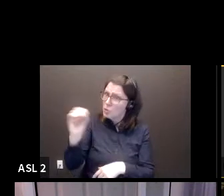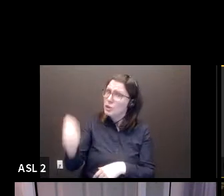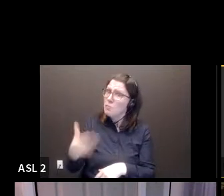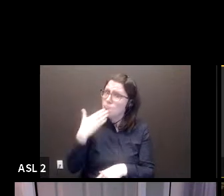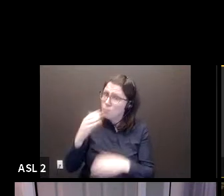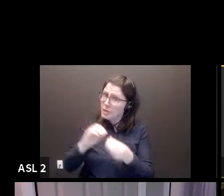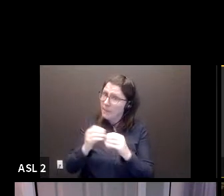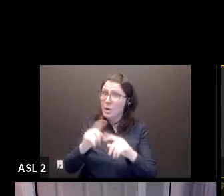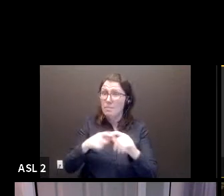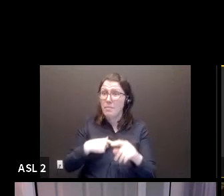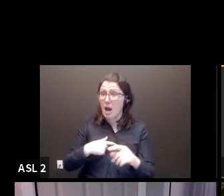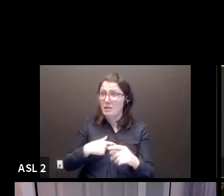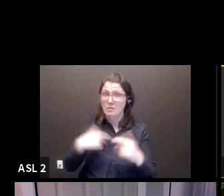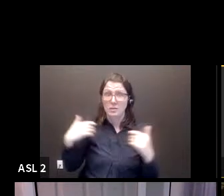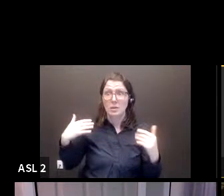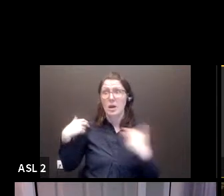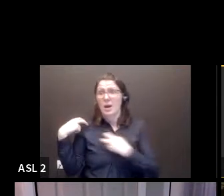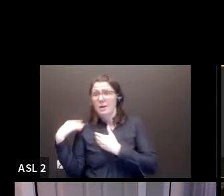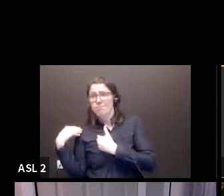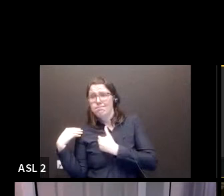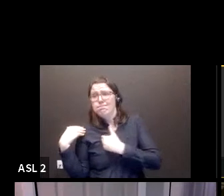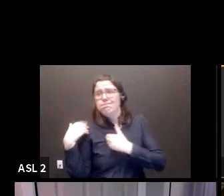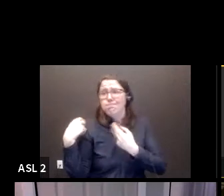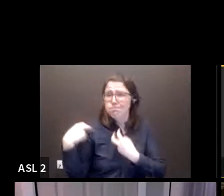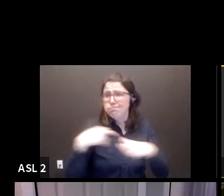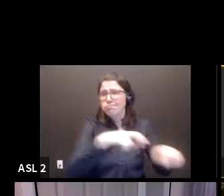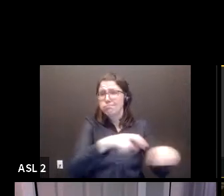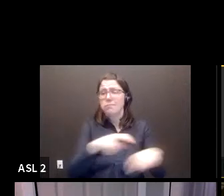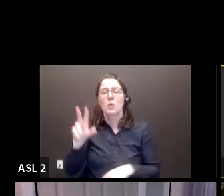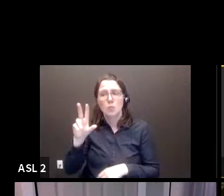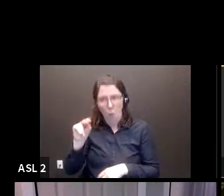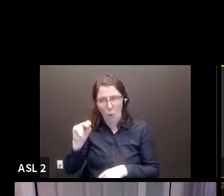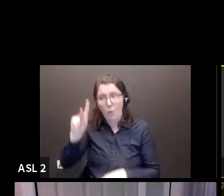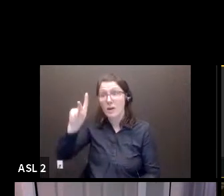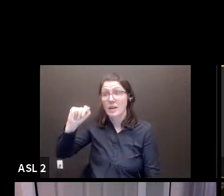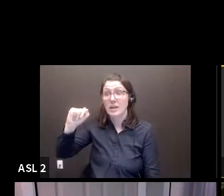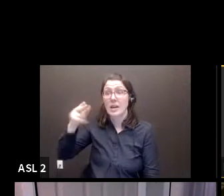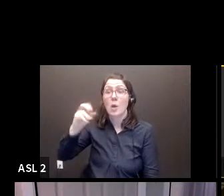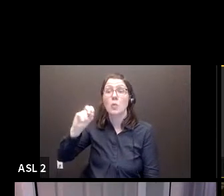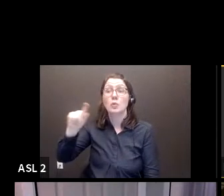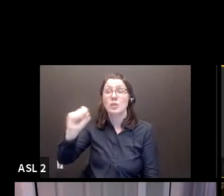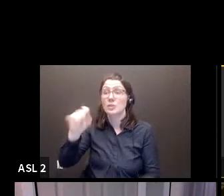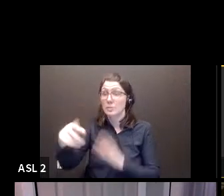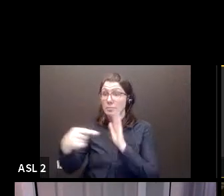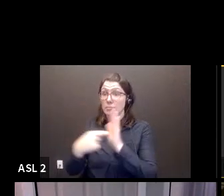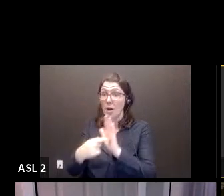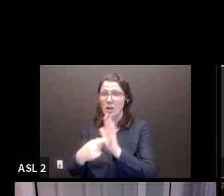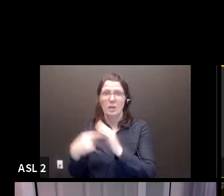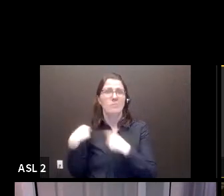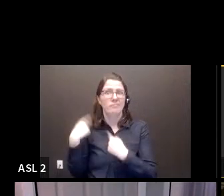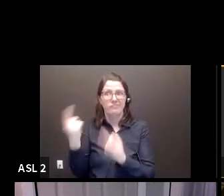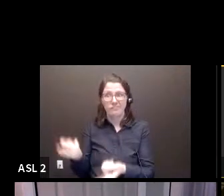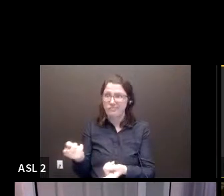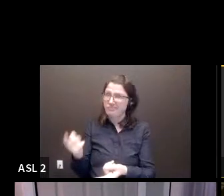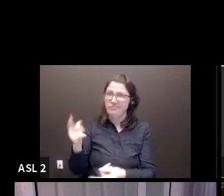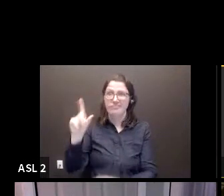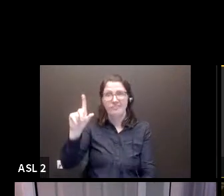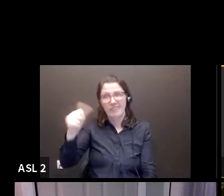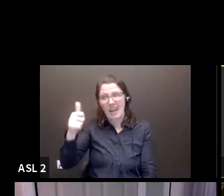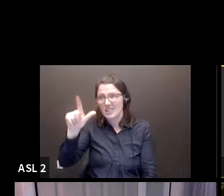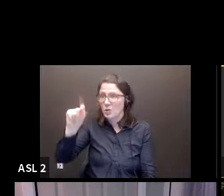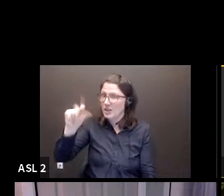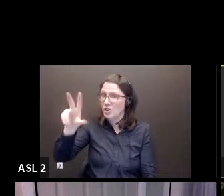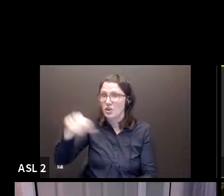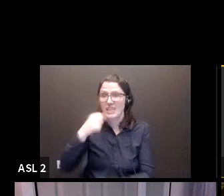get to that level the cahoots model has been in existence for three decades they've only got to a maximum number of 20 the belief